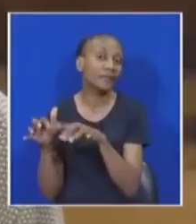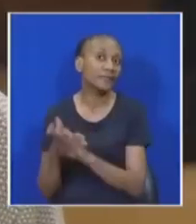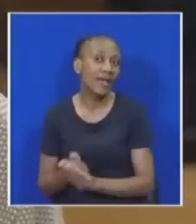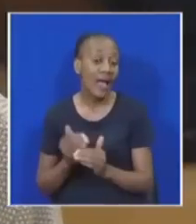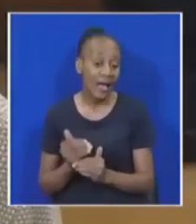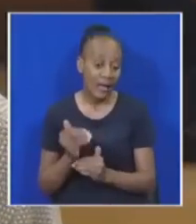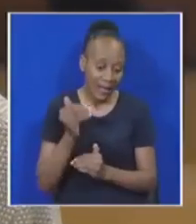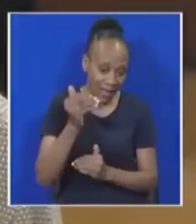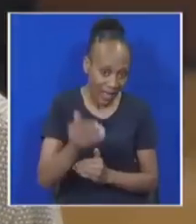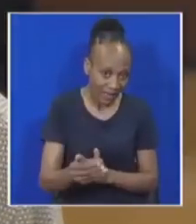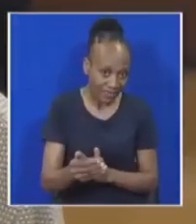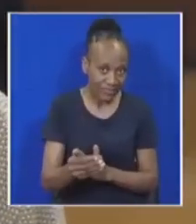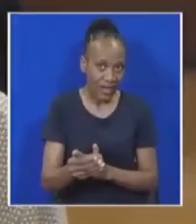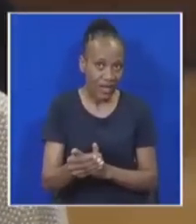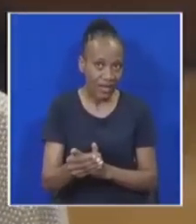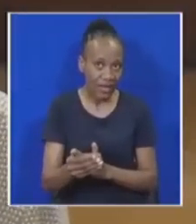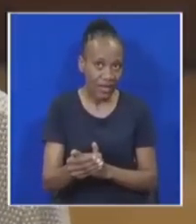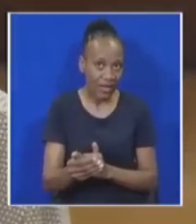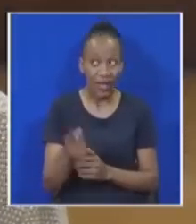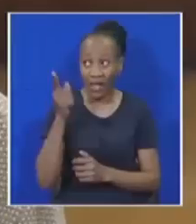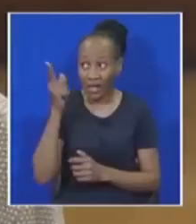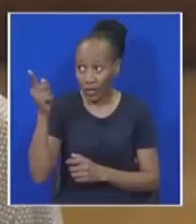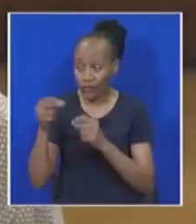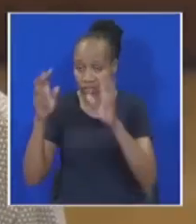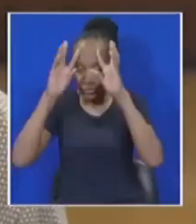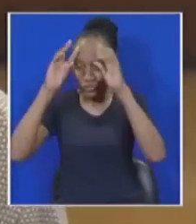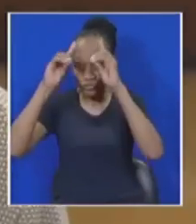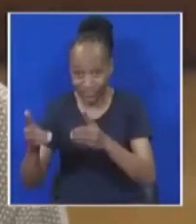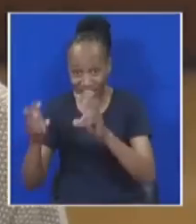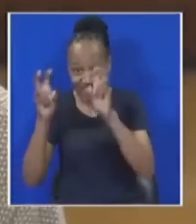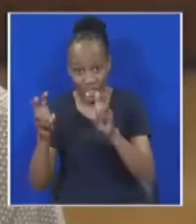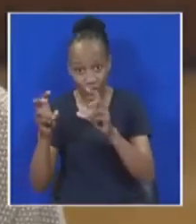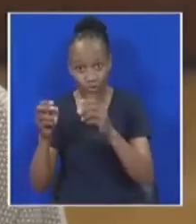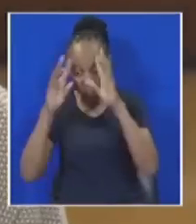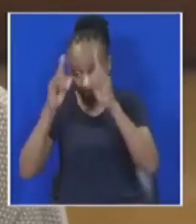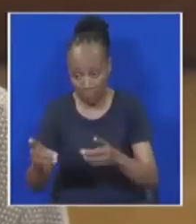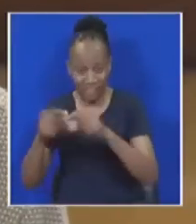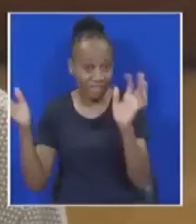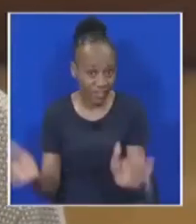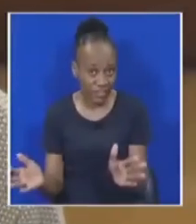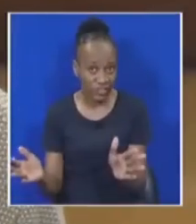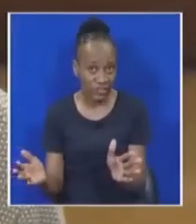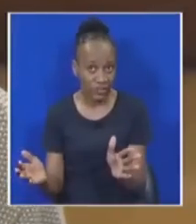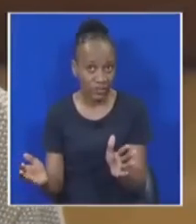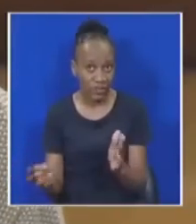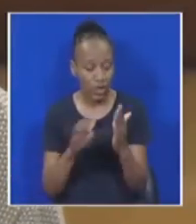given a considered ruling on the matter, and I refer you to